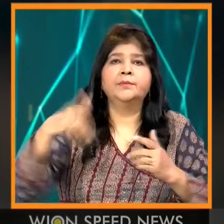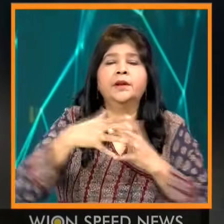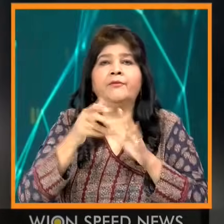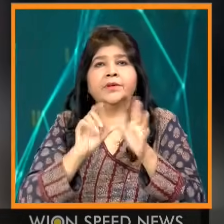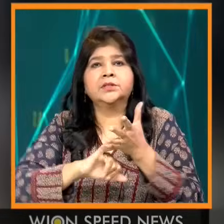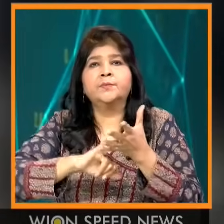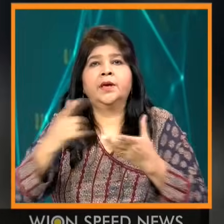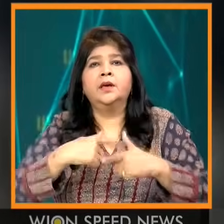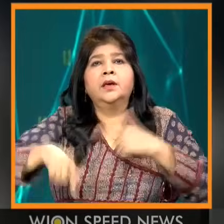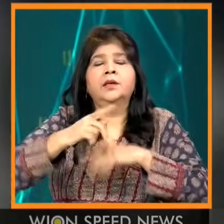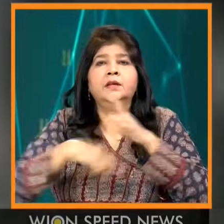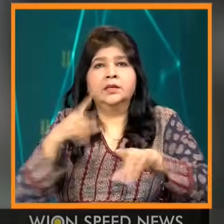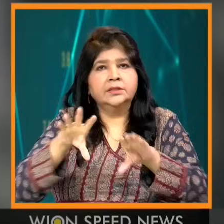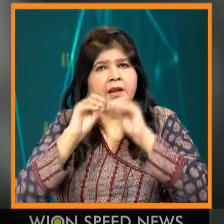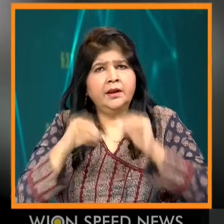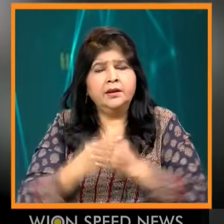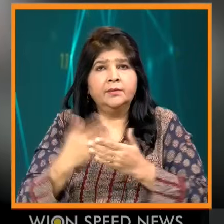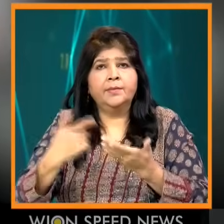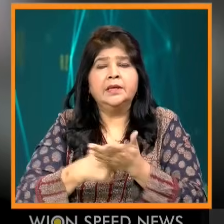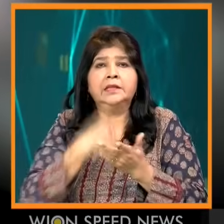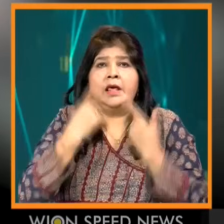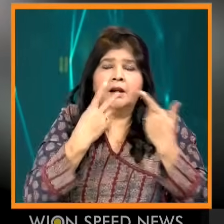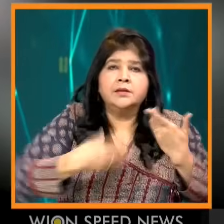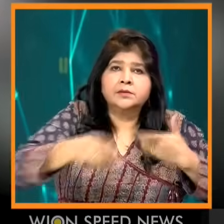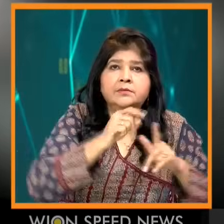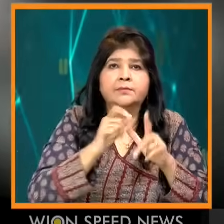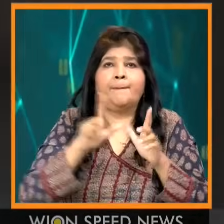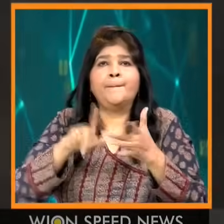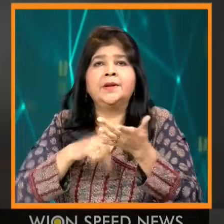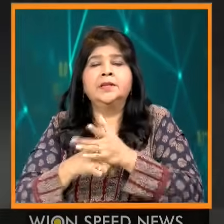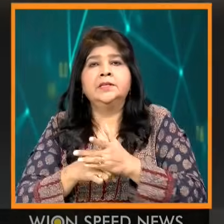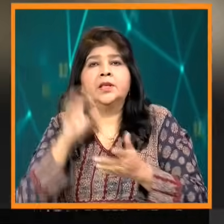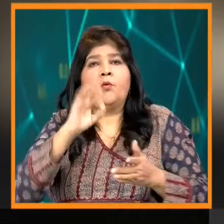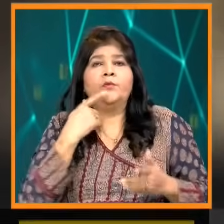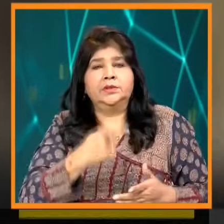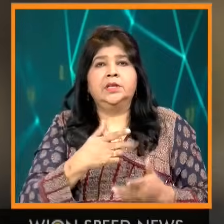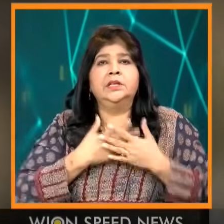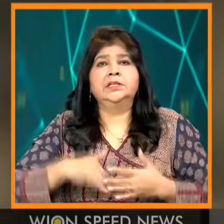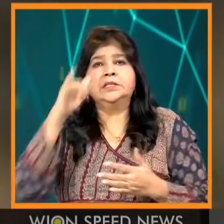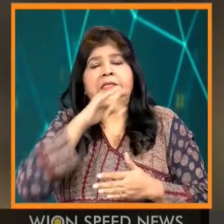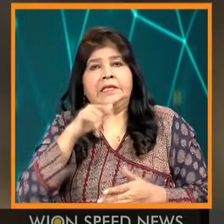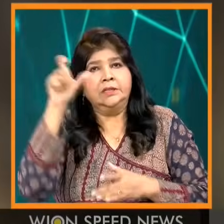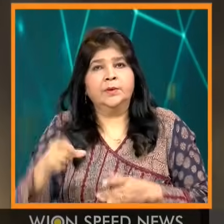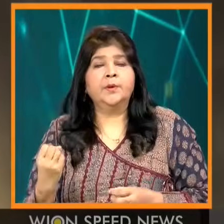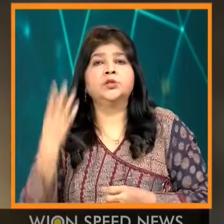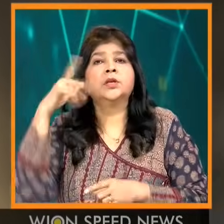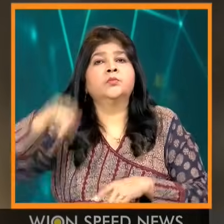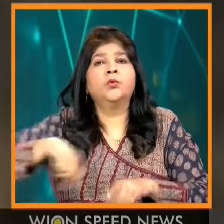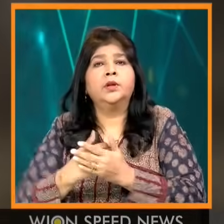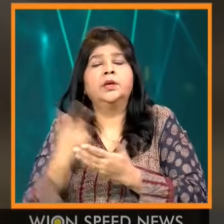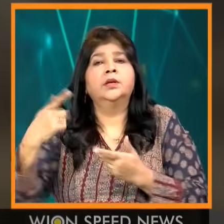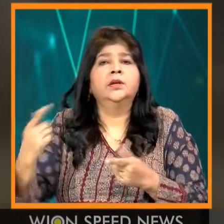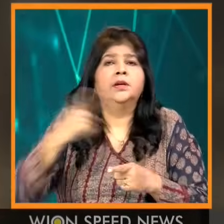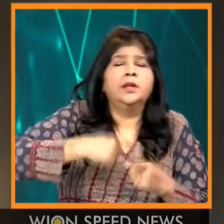Jenin following a raid by the Israeli army. Now, the Palestinian Health Ministry claims that six people have been killed this morning during an Israeli